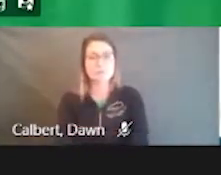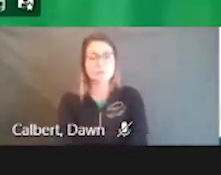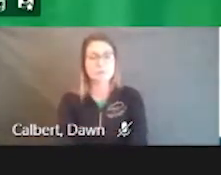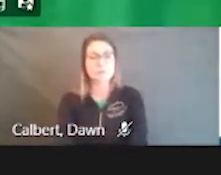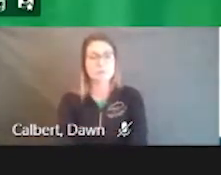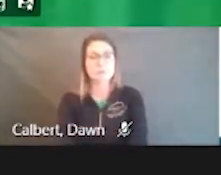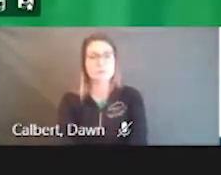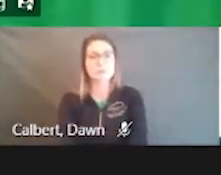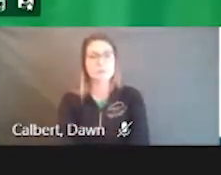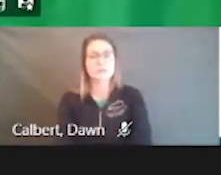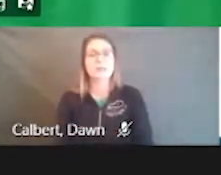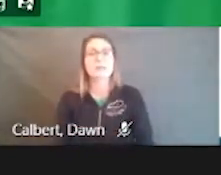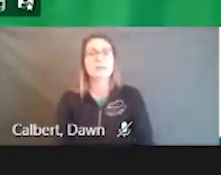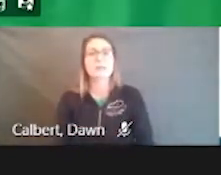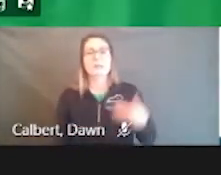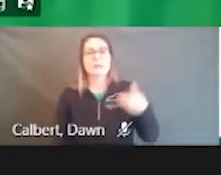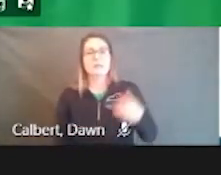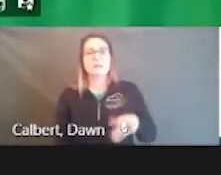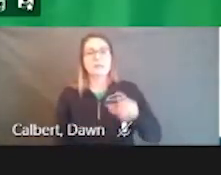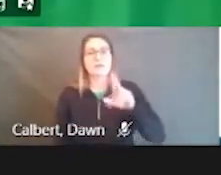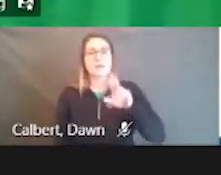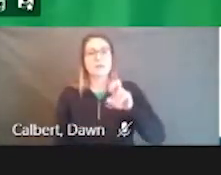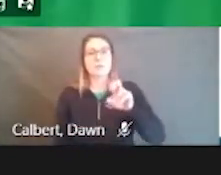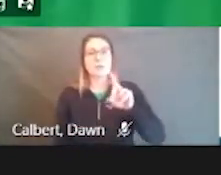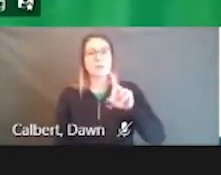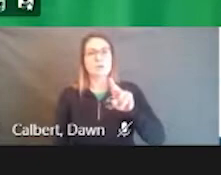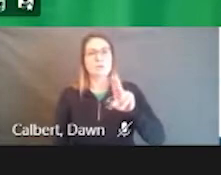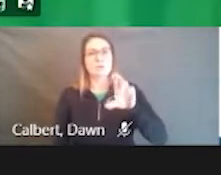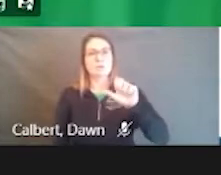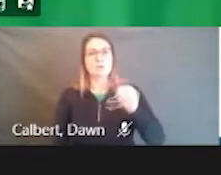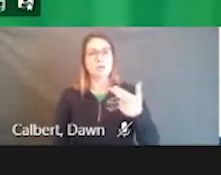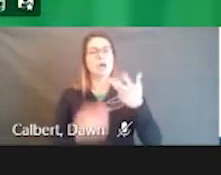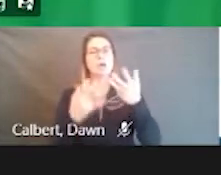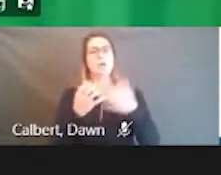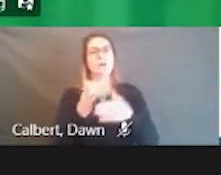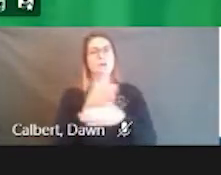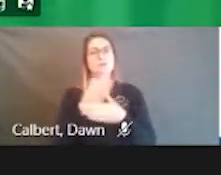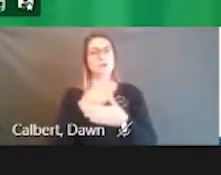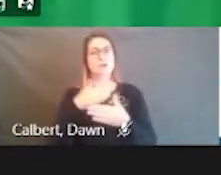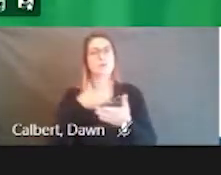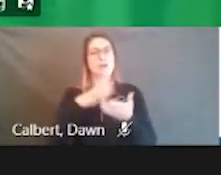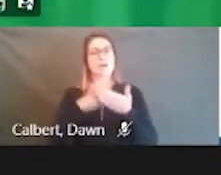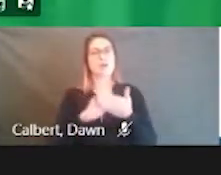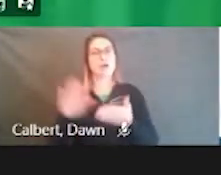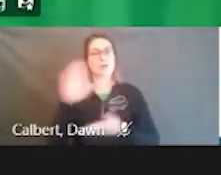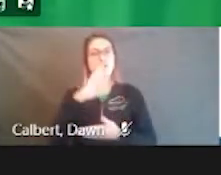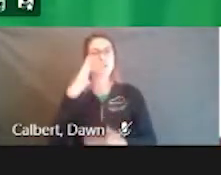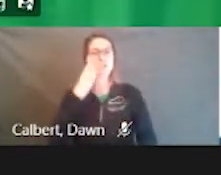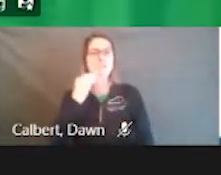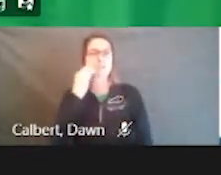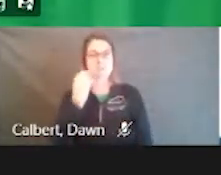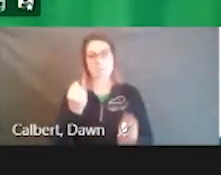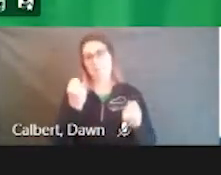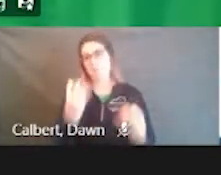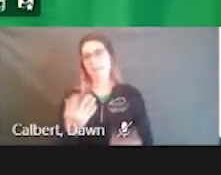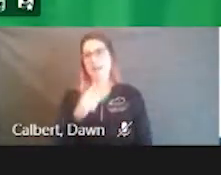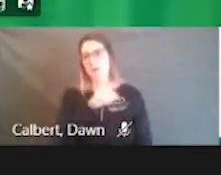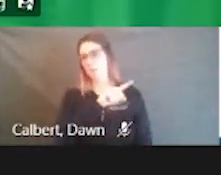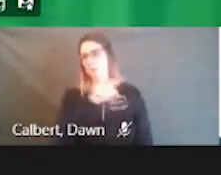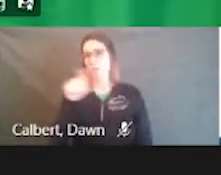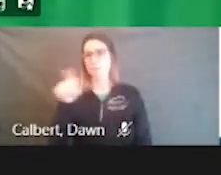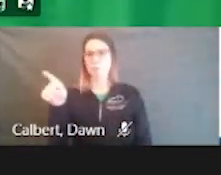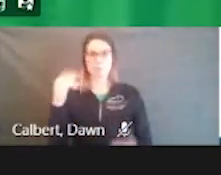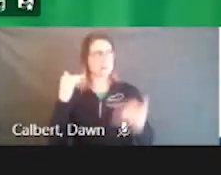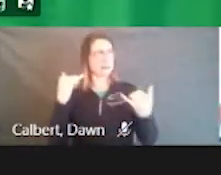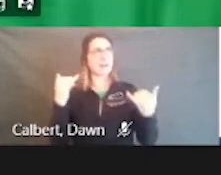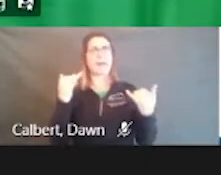This is Renuka. I was just going to share about my college apps experience, as I'm sure many other people are experiencing during this